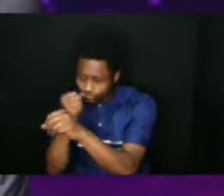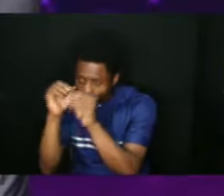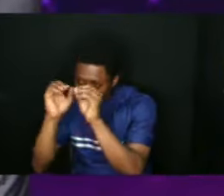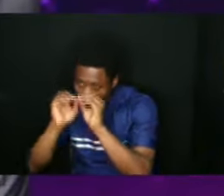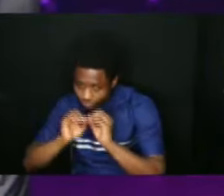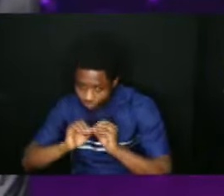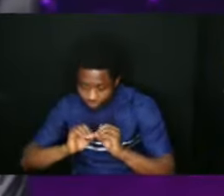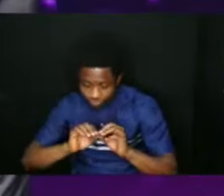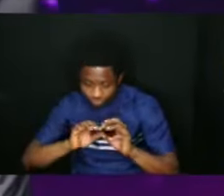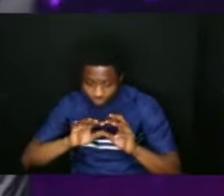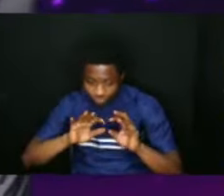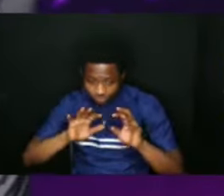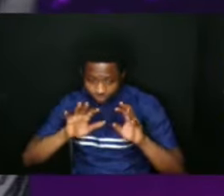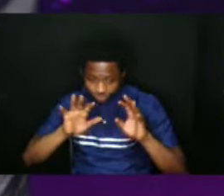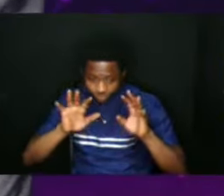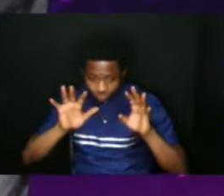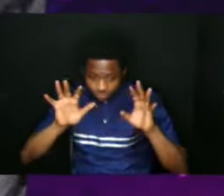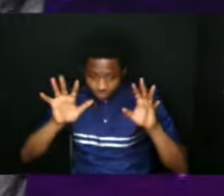stone. And